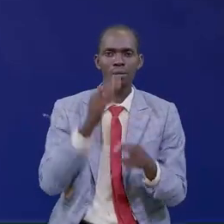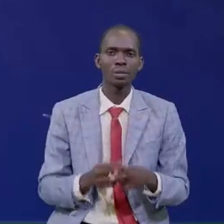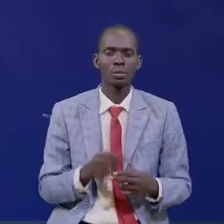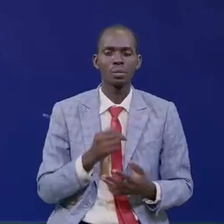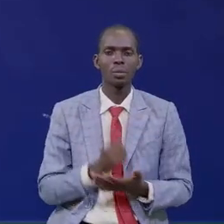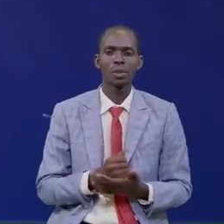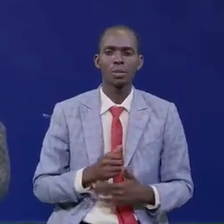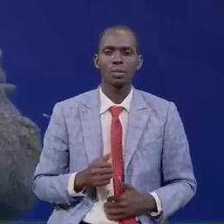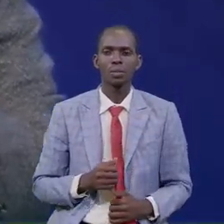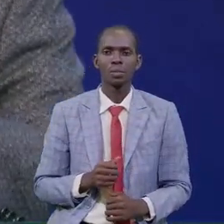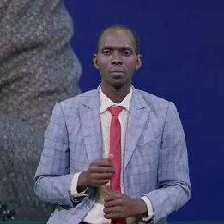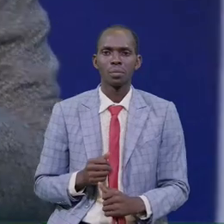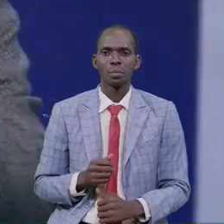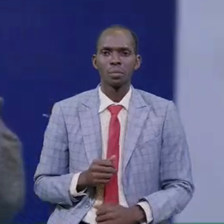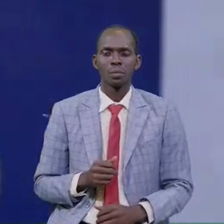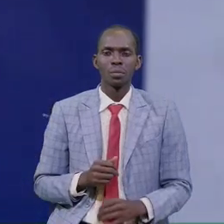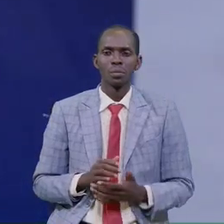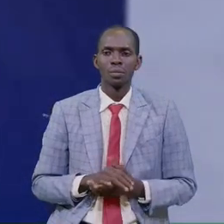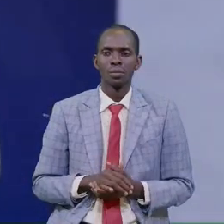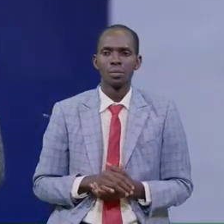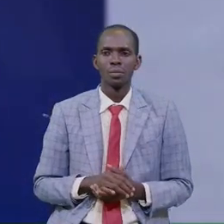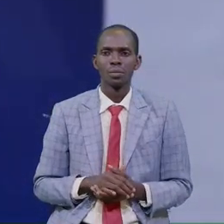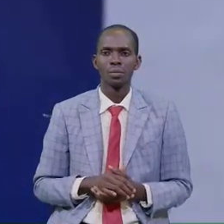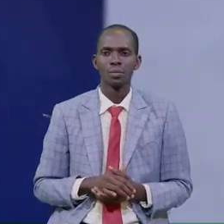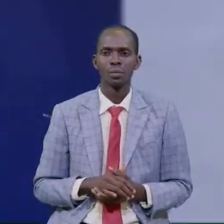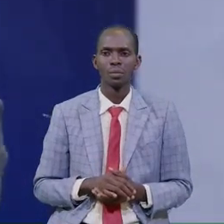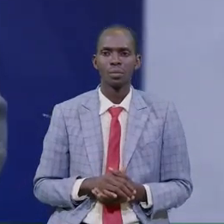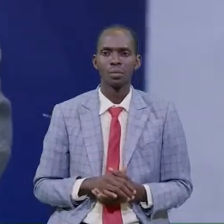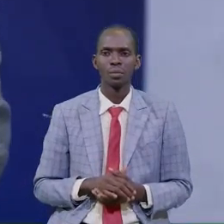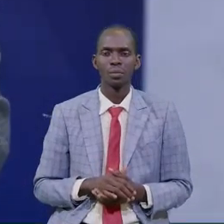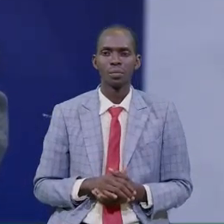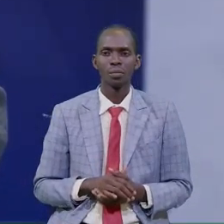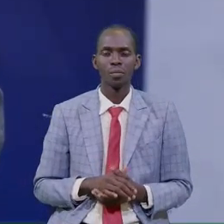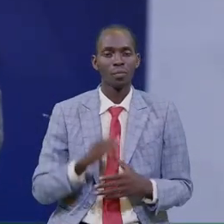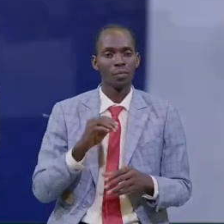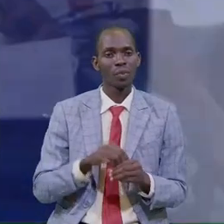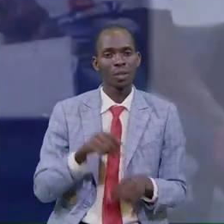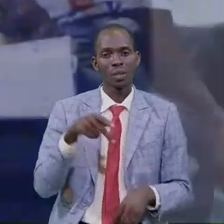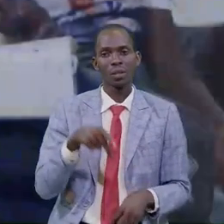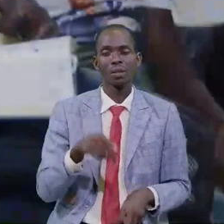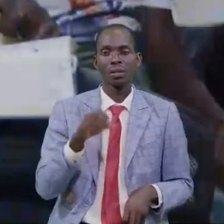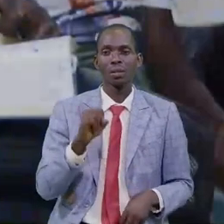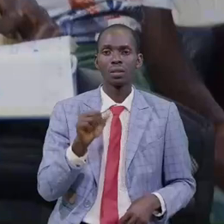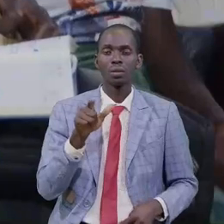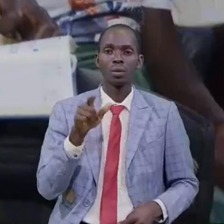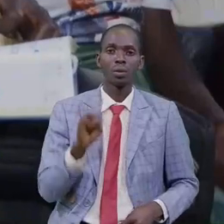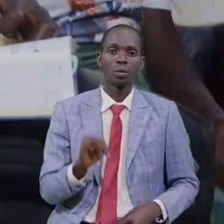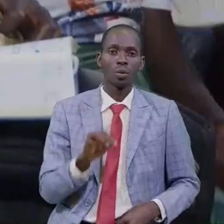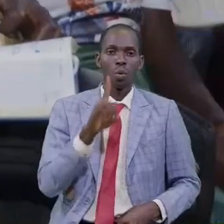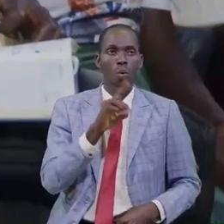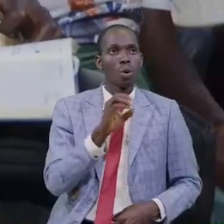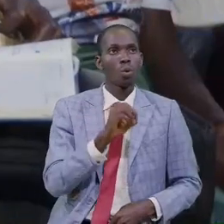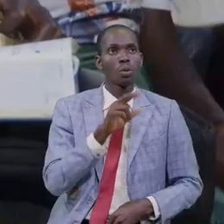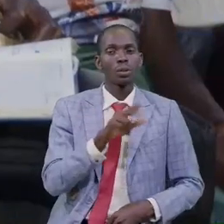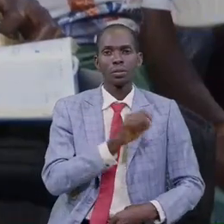va perdurer au nom de Jésus-Christ. In Psalm 103, verse 3. Who